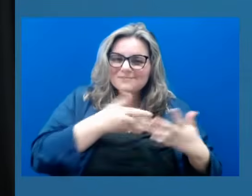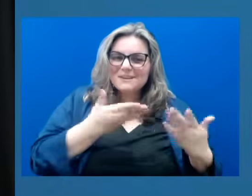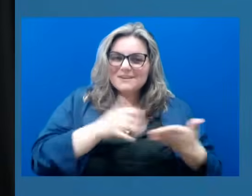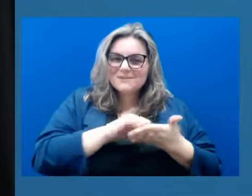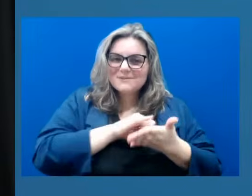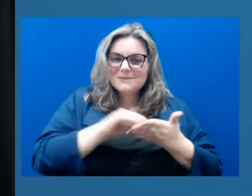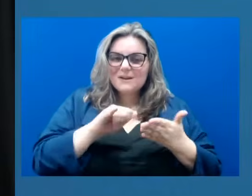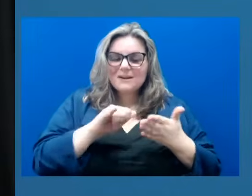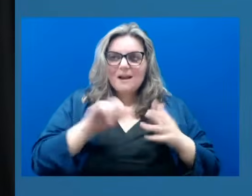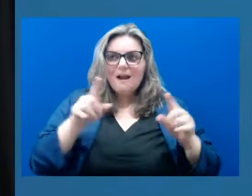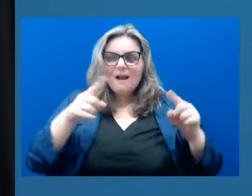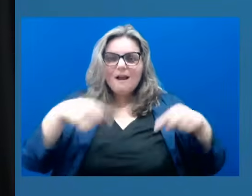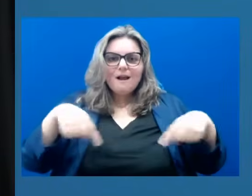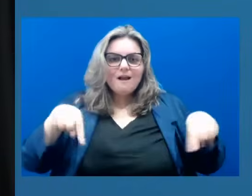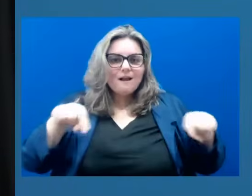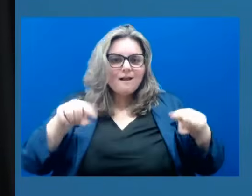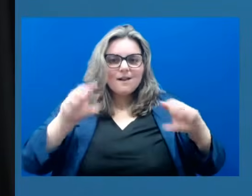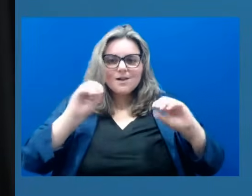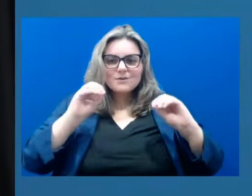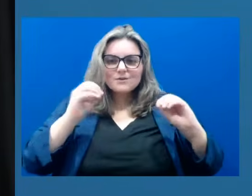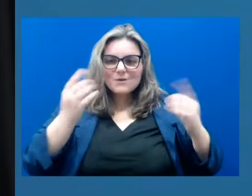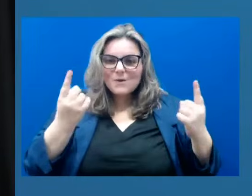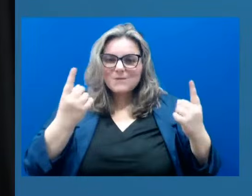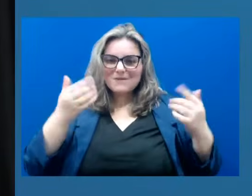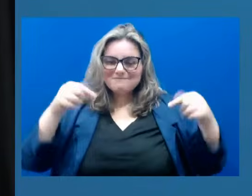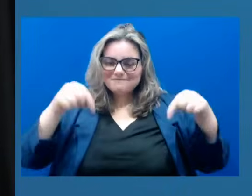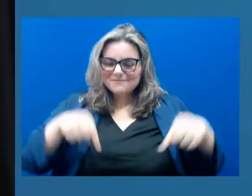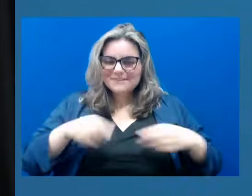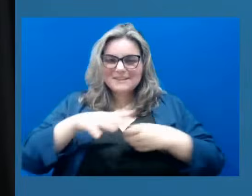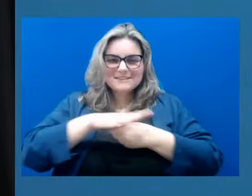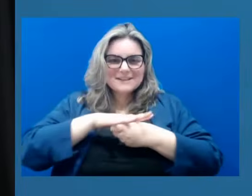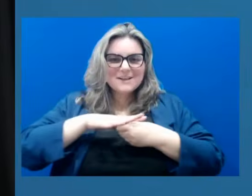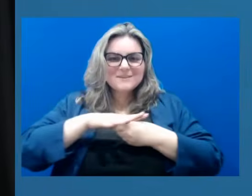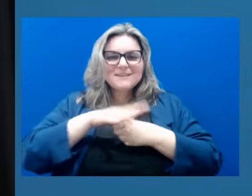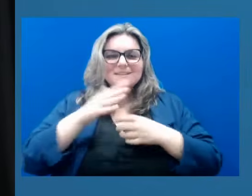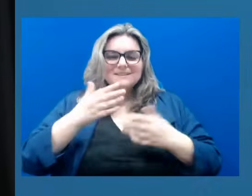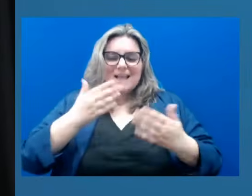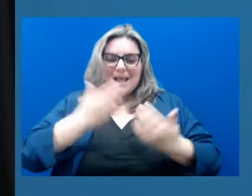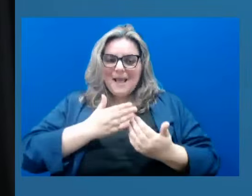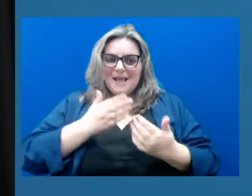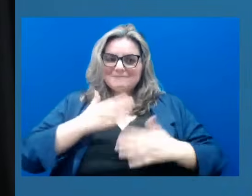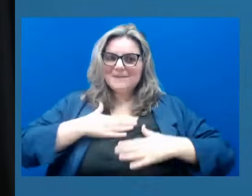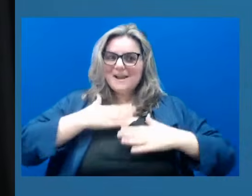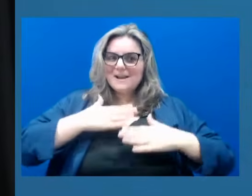this county is happier to be in New York than I am. Nobody.